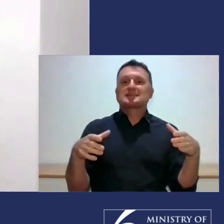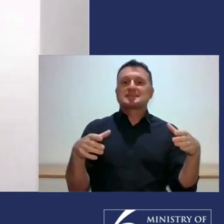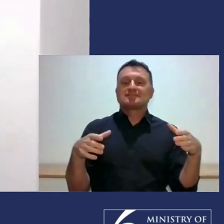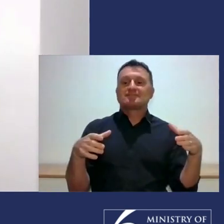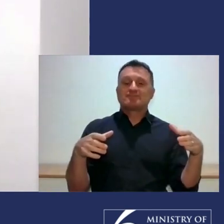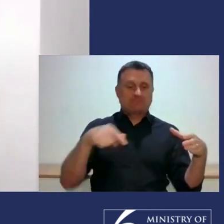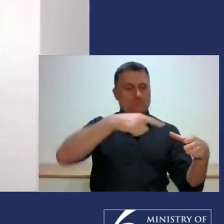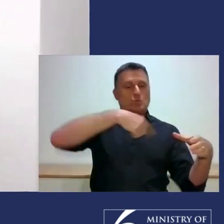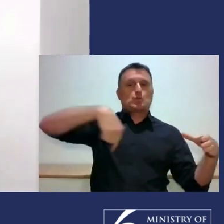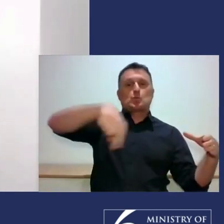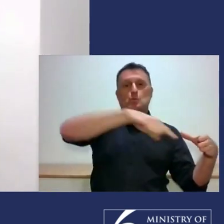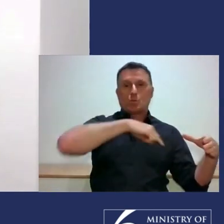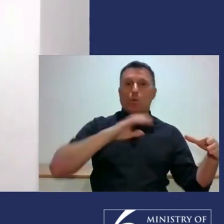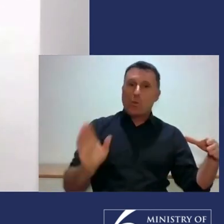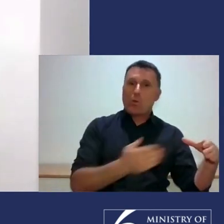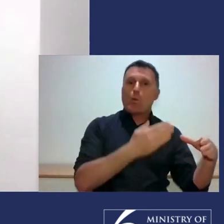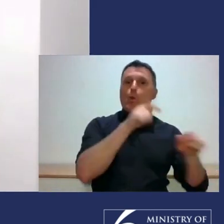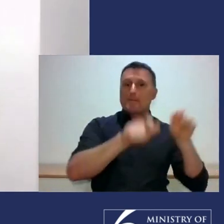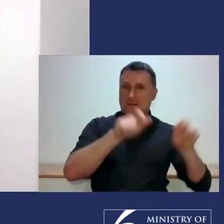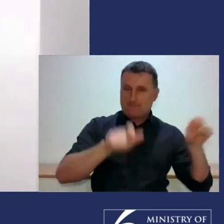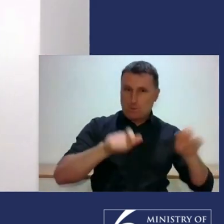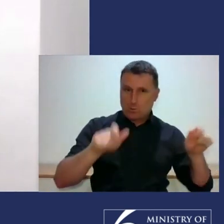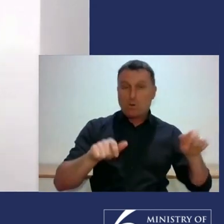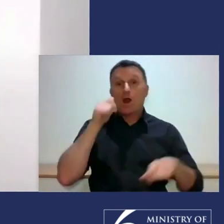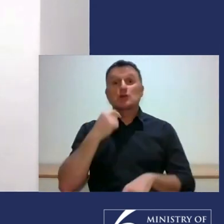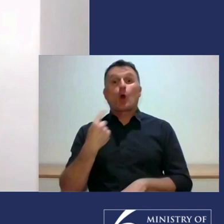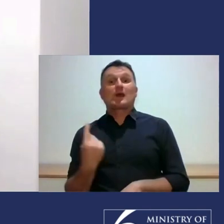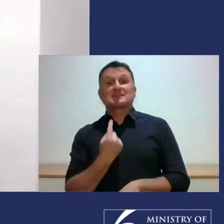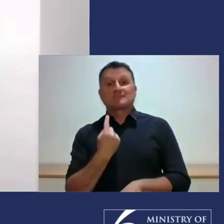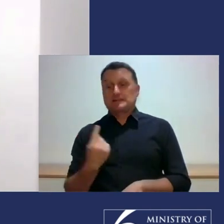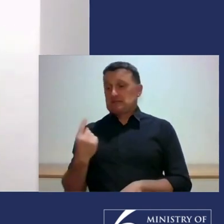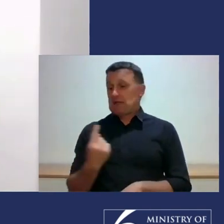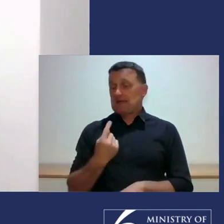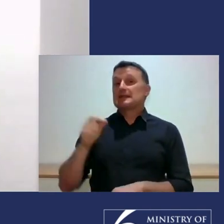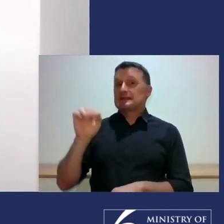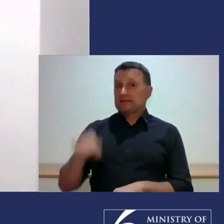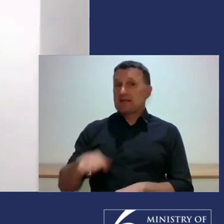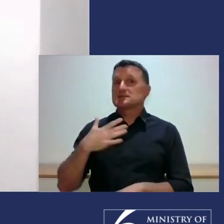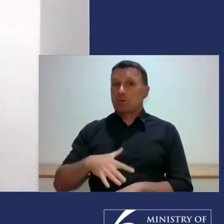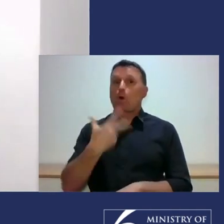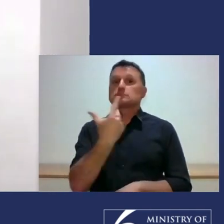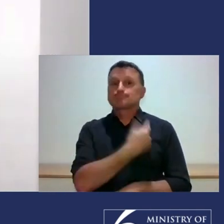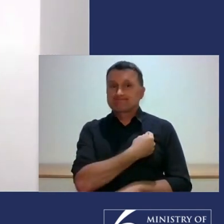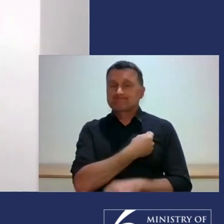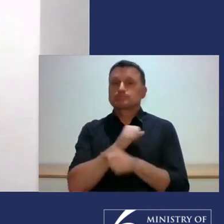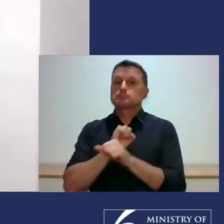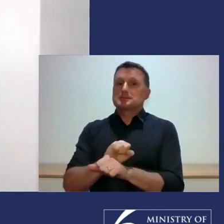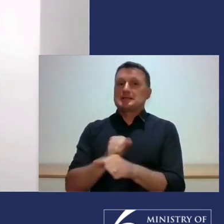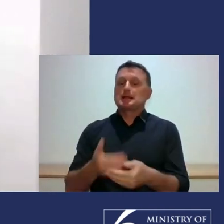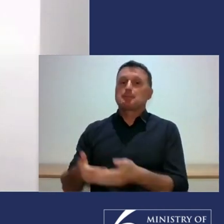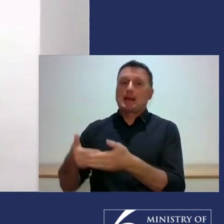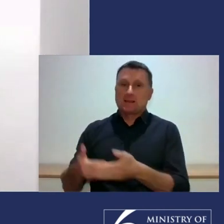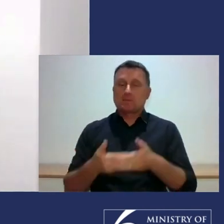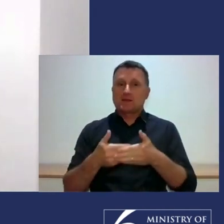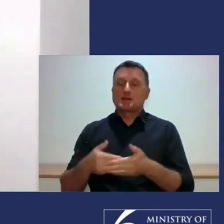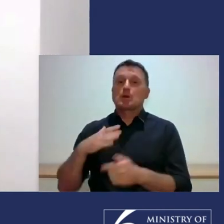protect ourselves and we absolutely want to protect our baby. So if you're thinking about, how you're going to do that, it's not